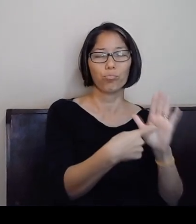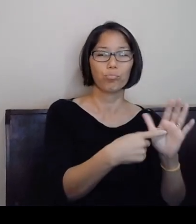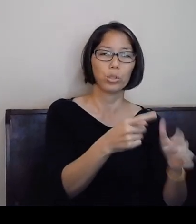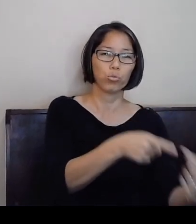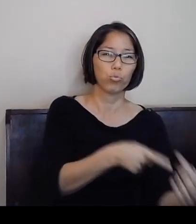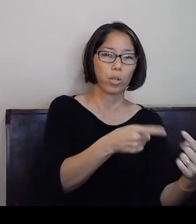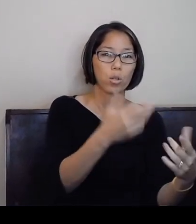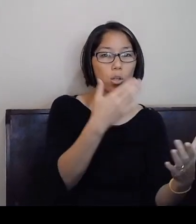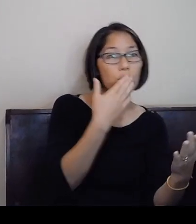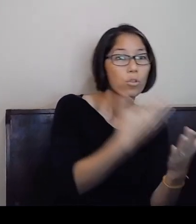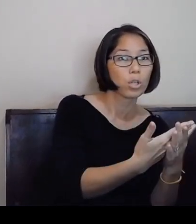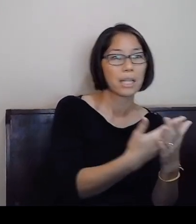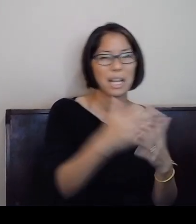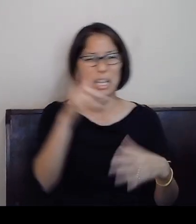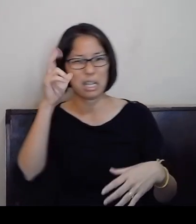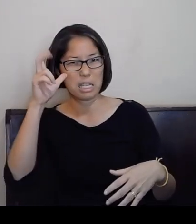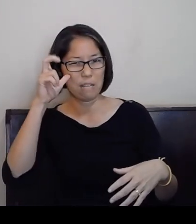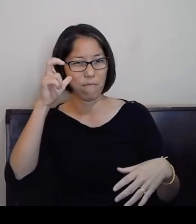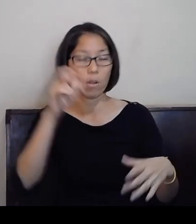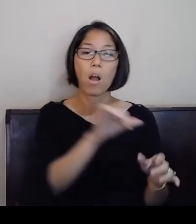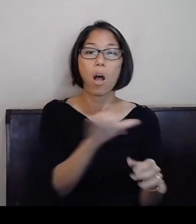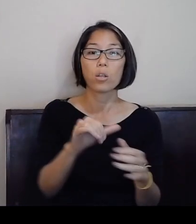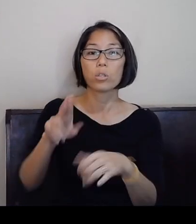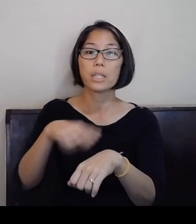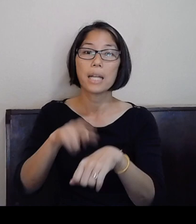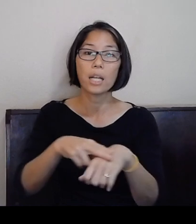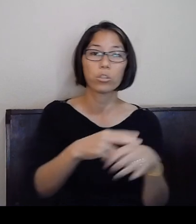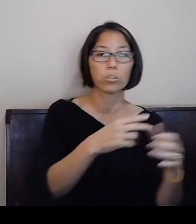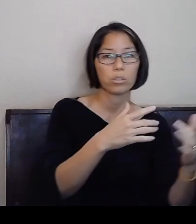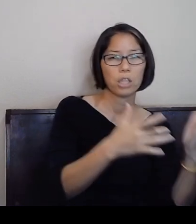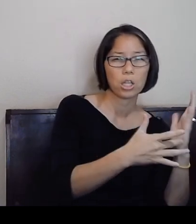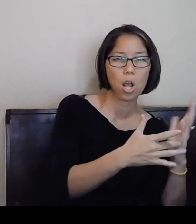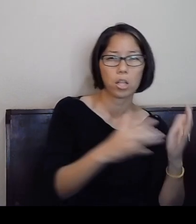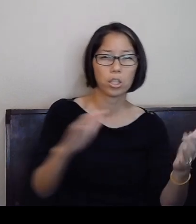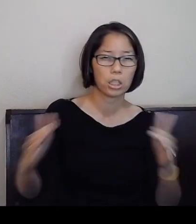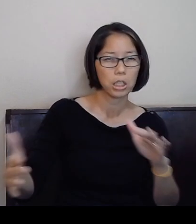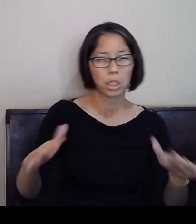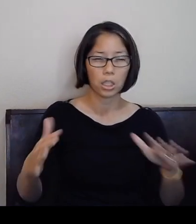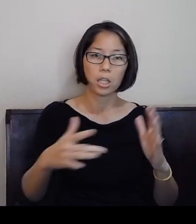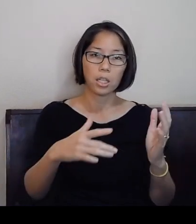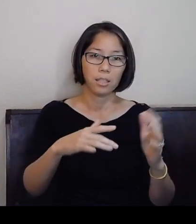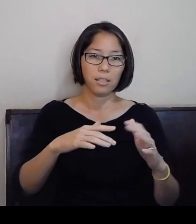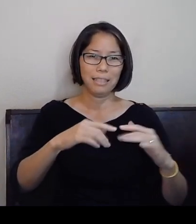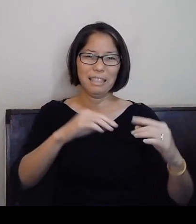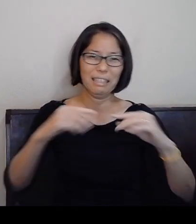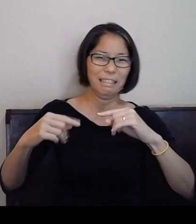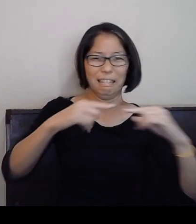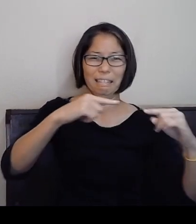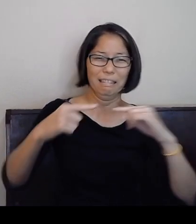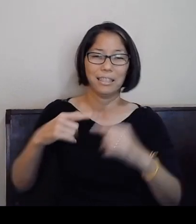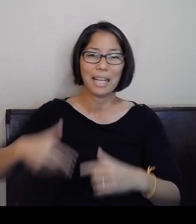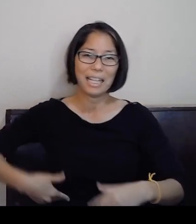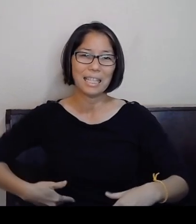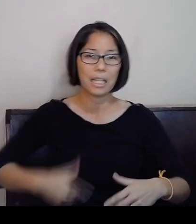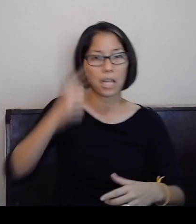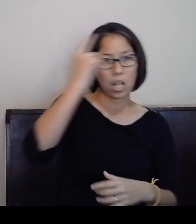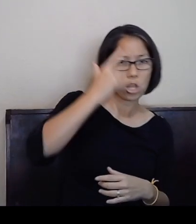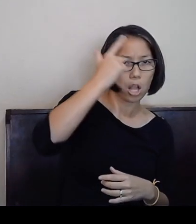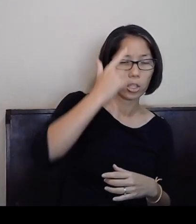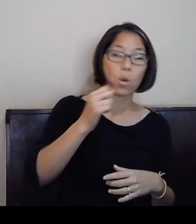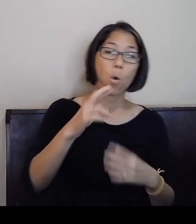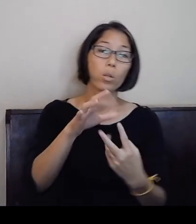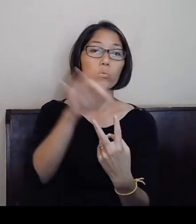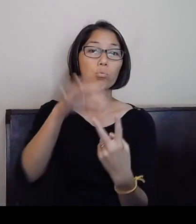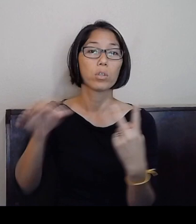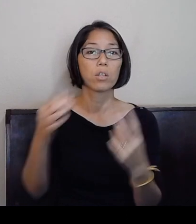struggle between good and evil. But it's also about nature versus technology. The tension between instinct and logic. Or the